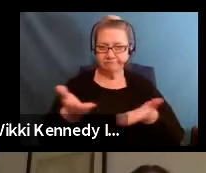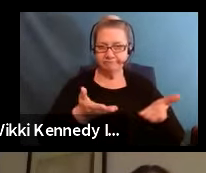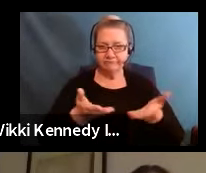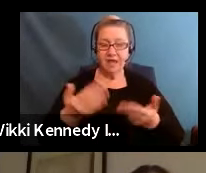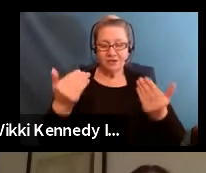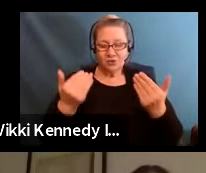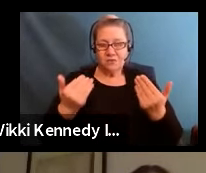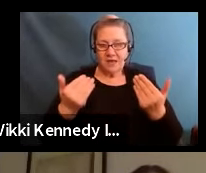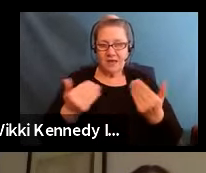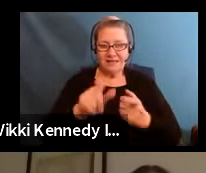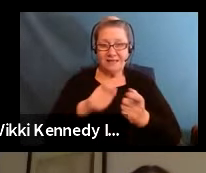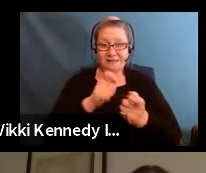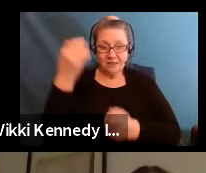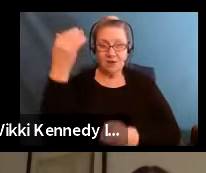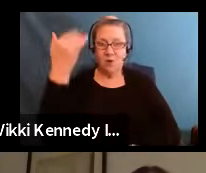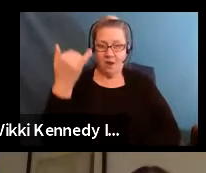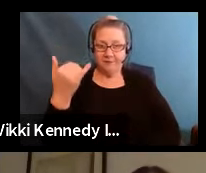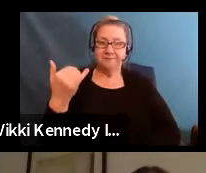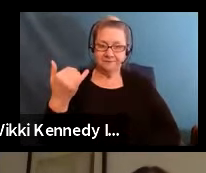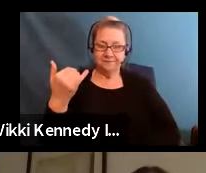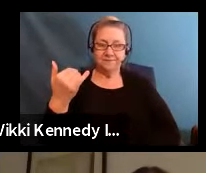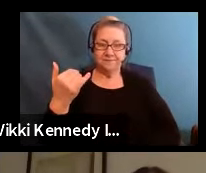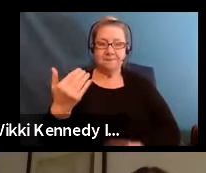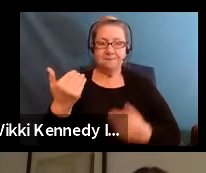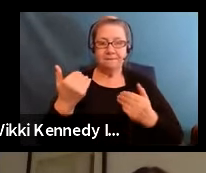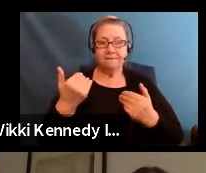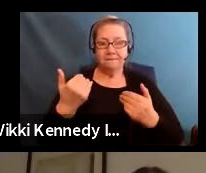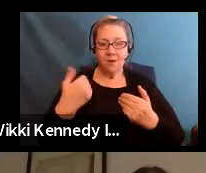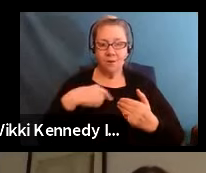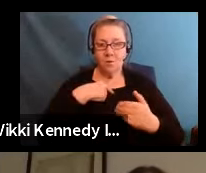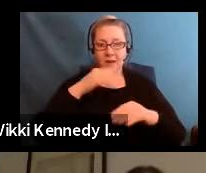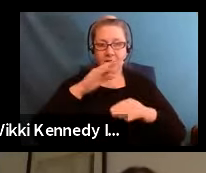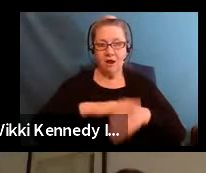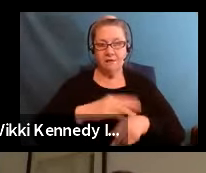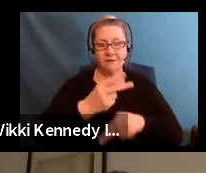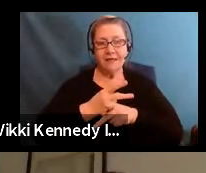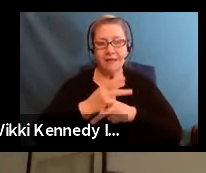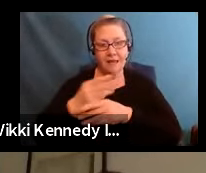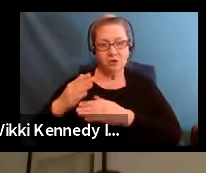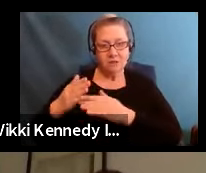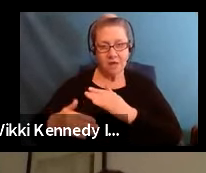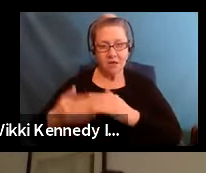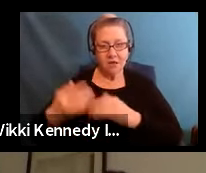why. So we, on the payer side, have been